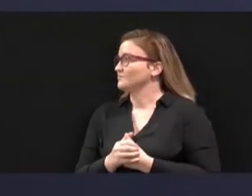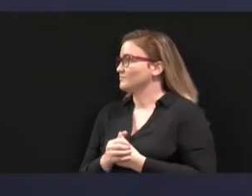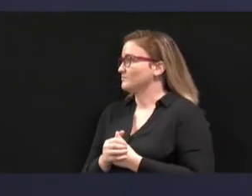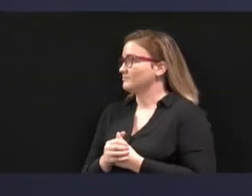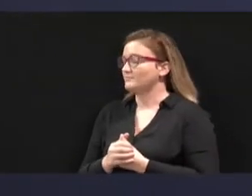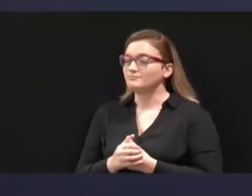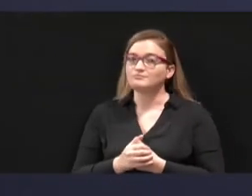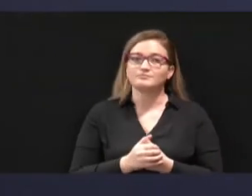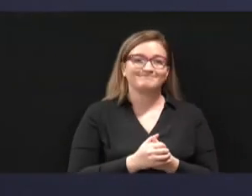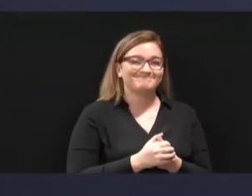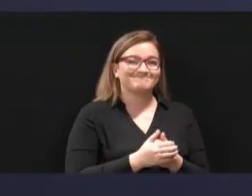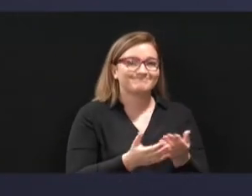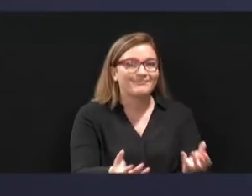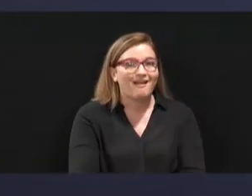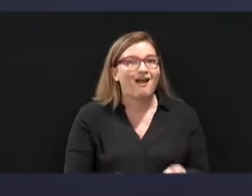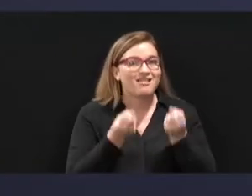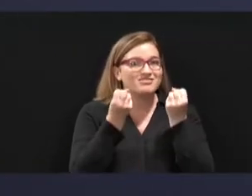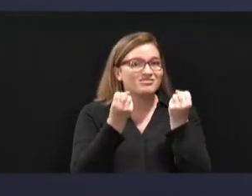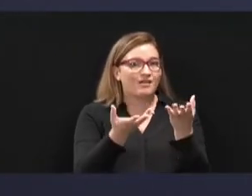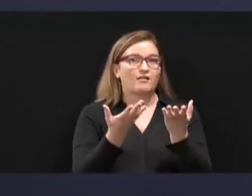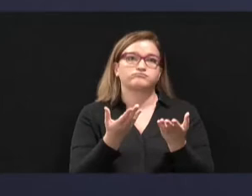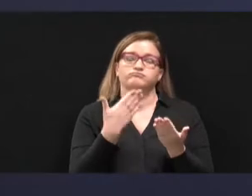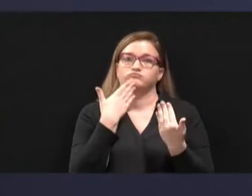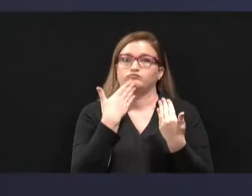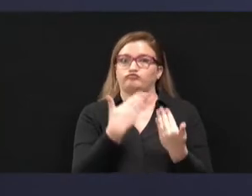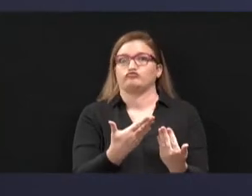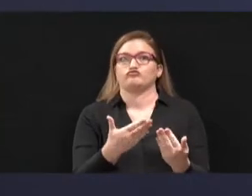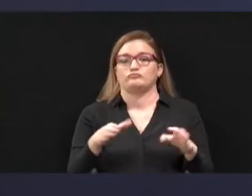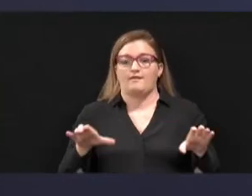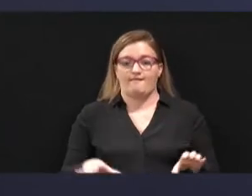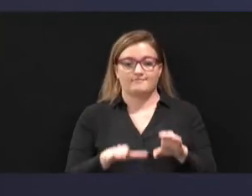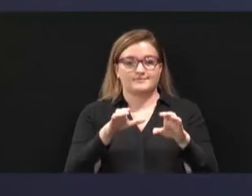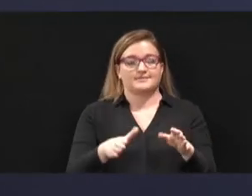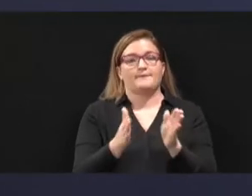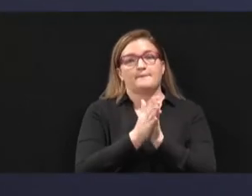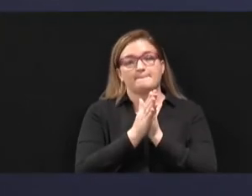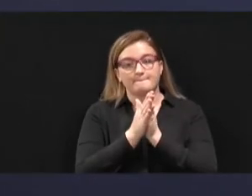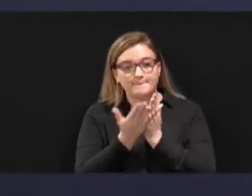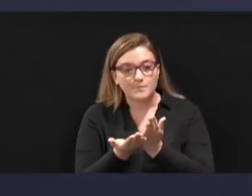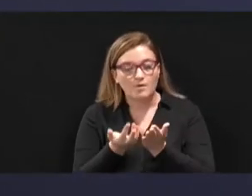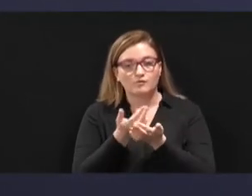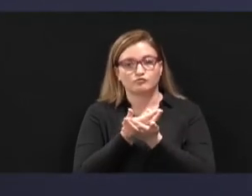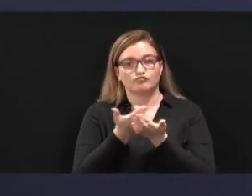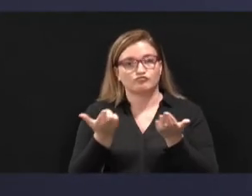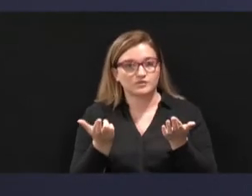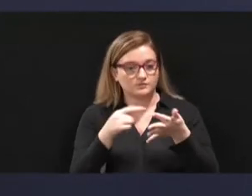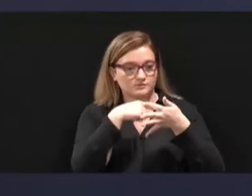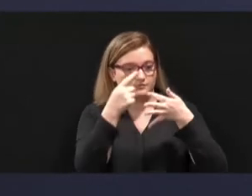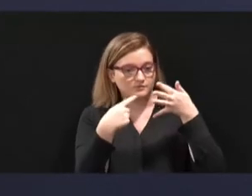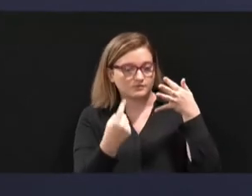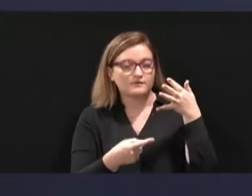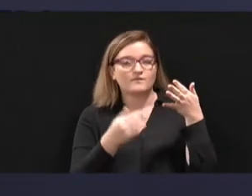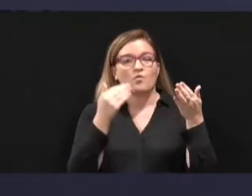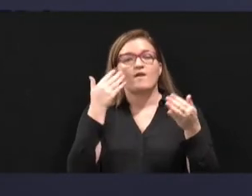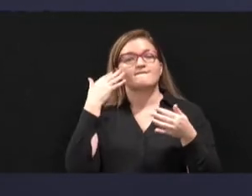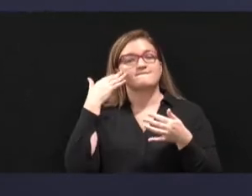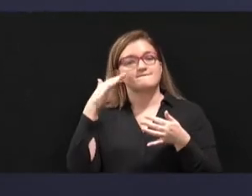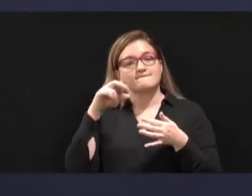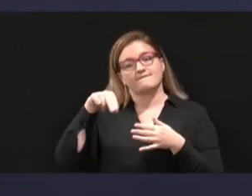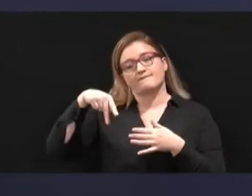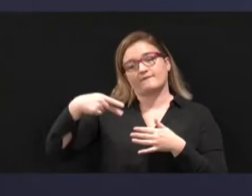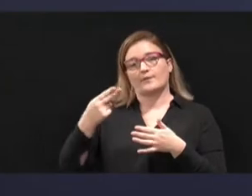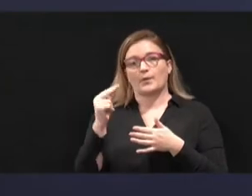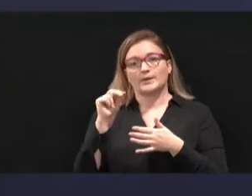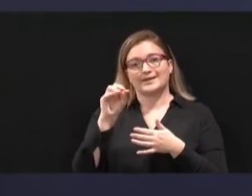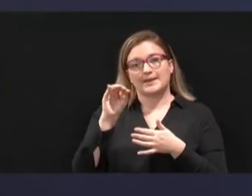There's a lot of great activities and books and resources for phonemic awareness. I know that Hegarty